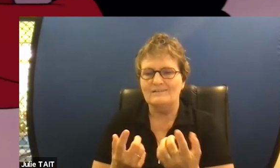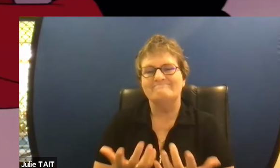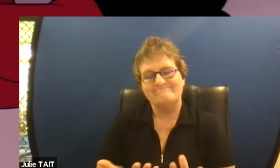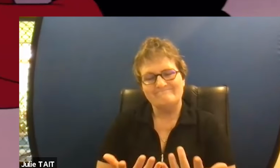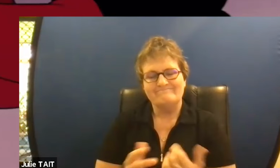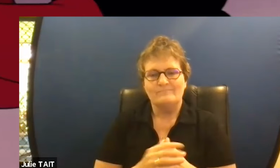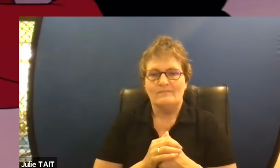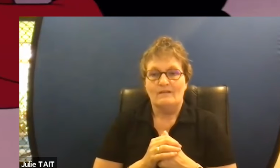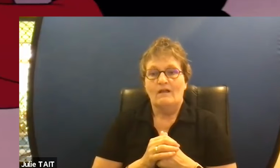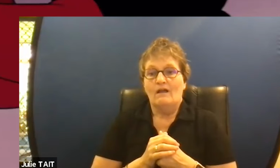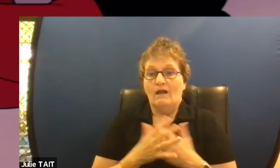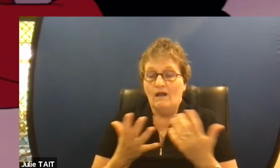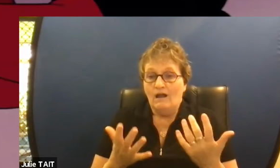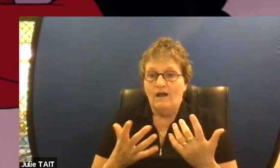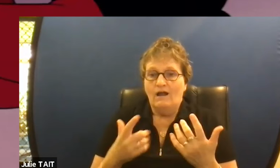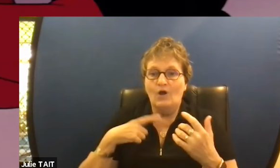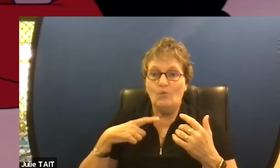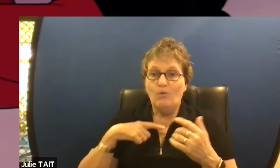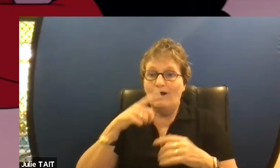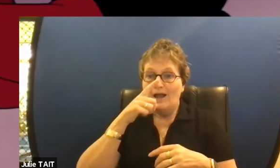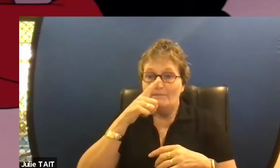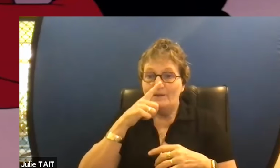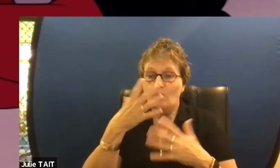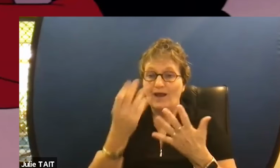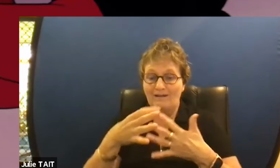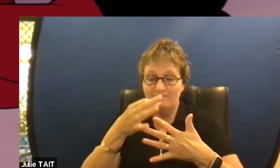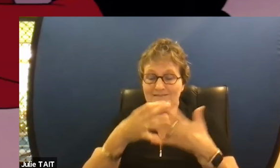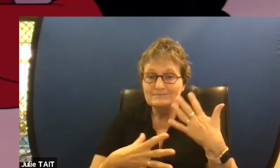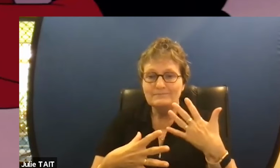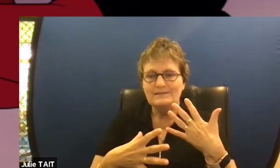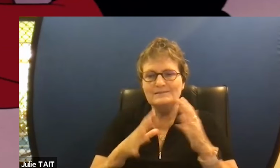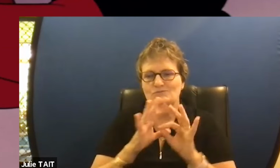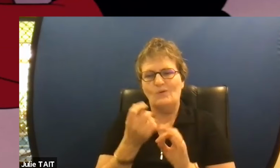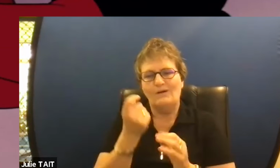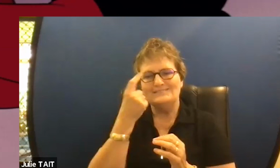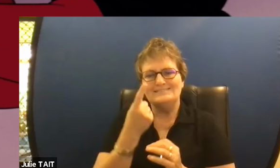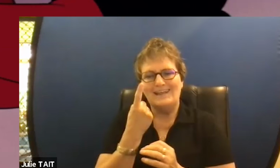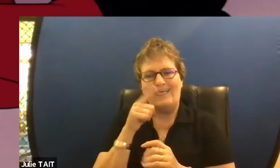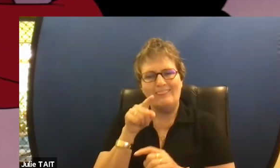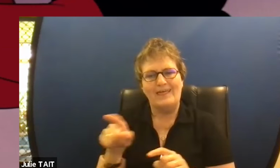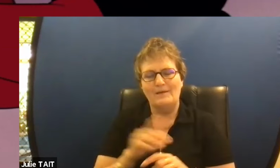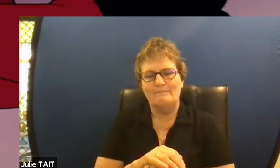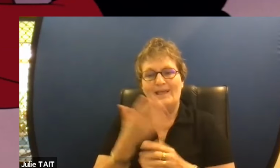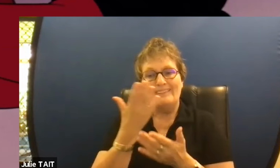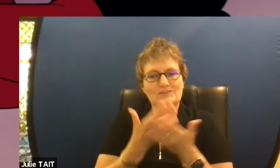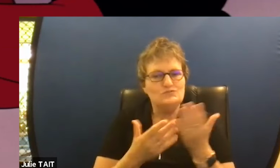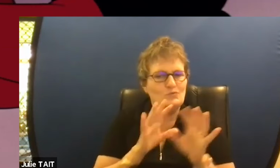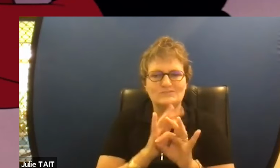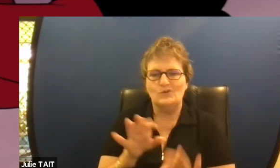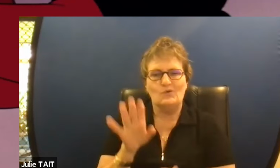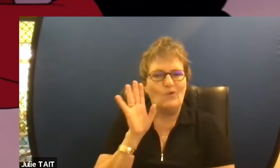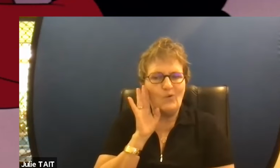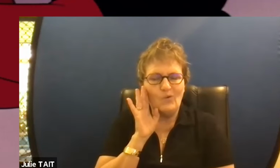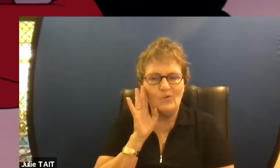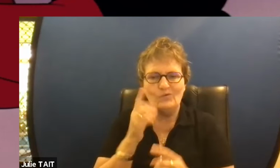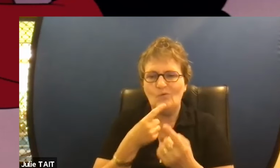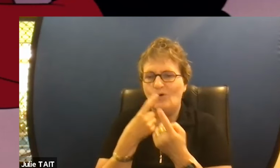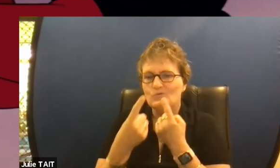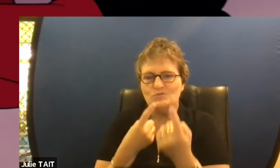No wonder why the people with disability, they are misunderstood and their stories are not heard and there are